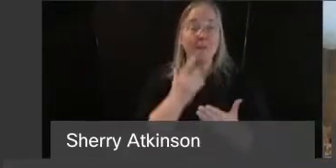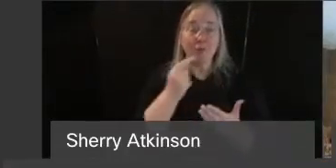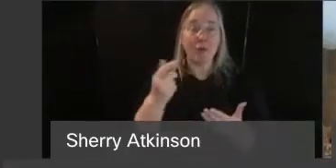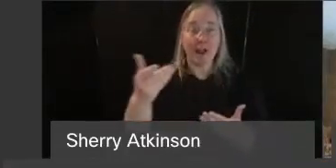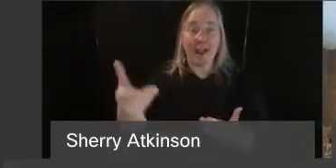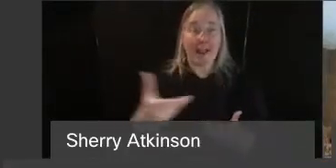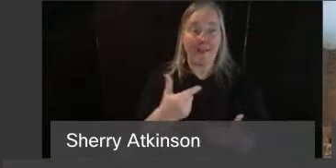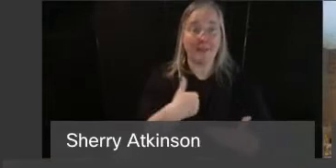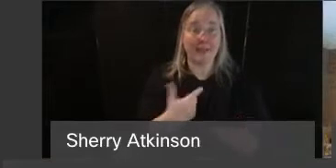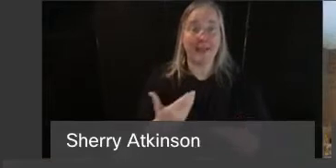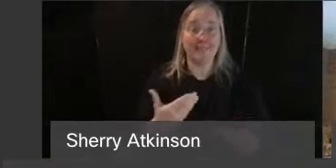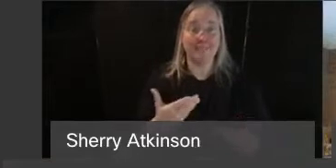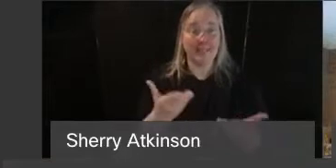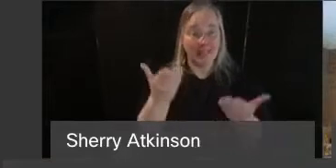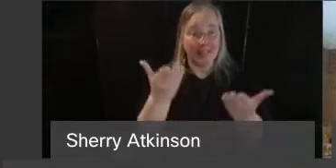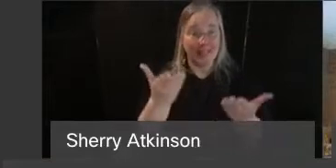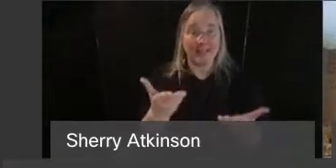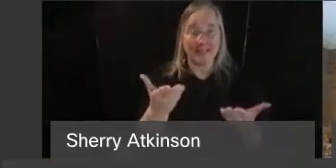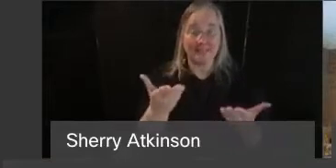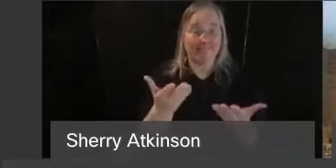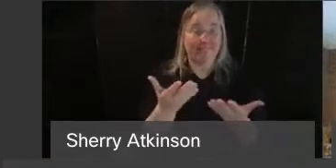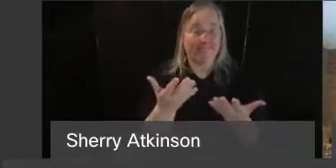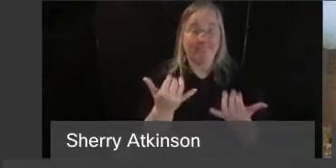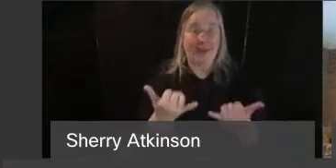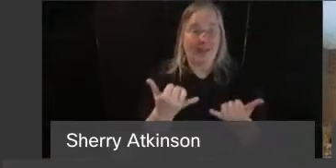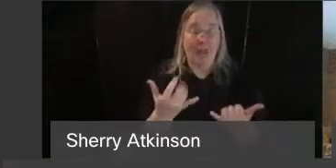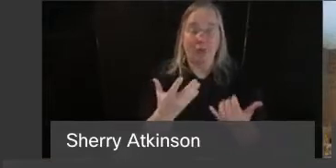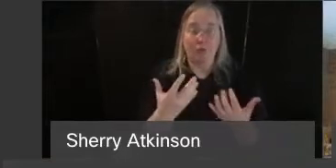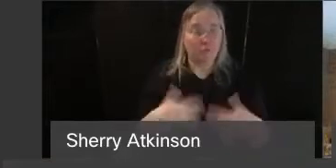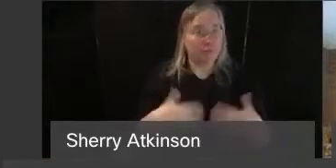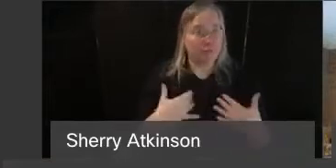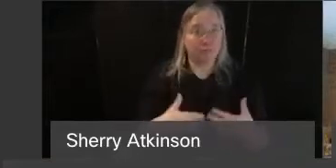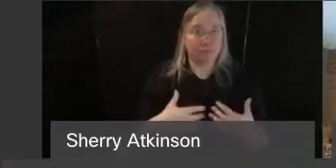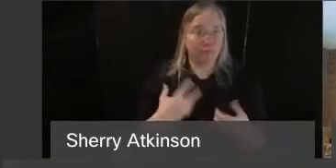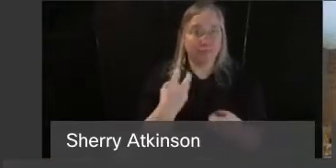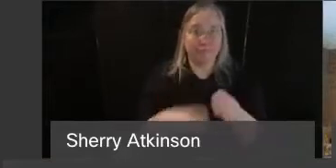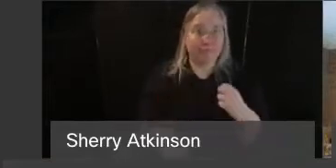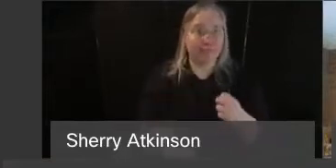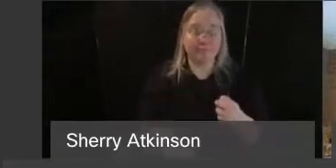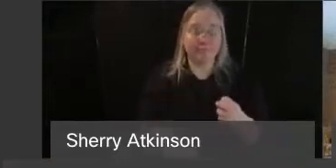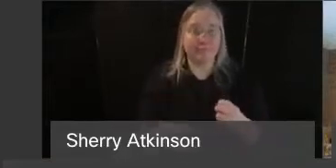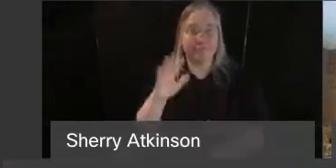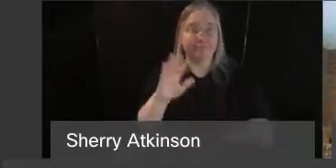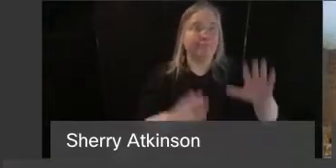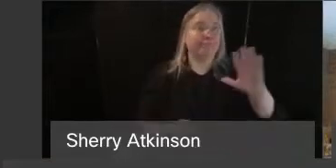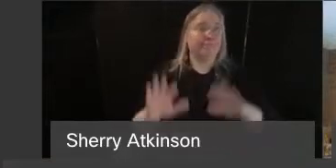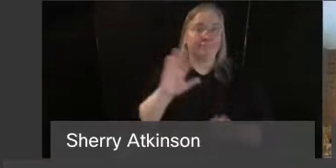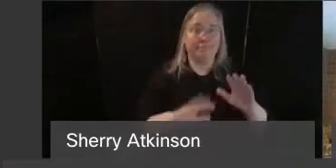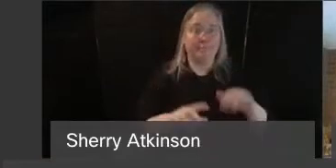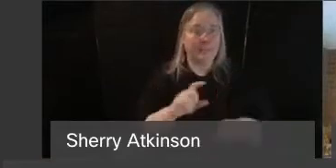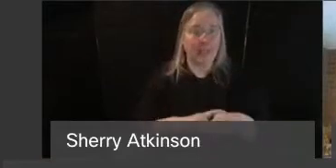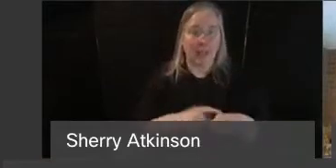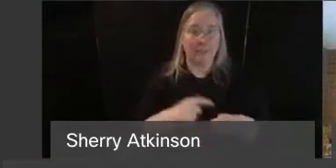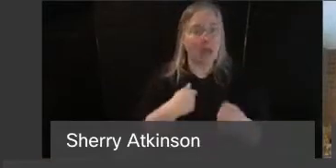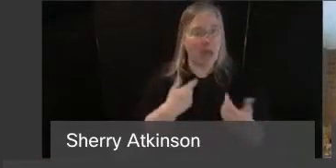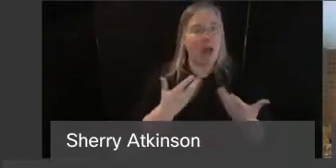me. These are rather tumultuous times. I've done presentations